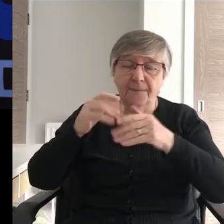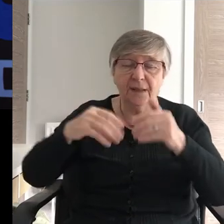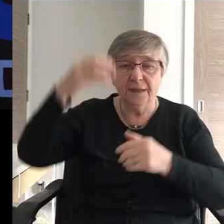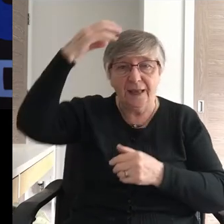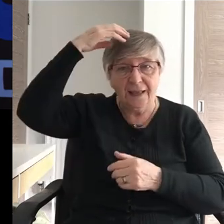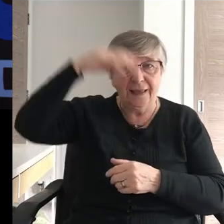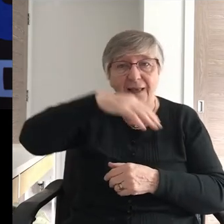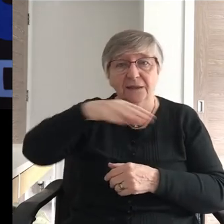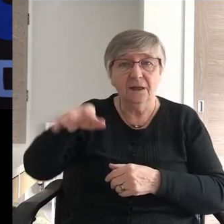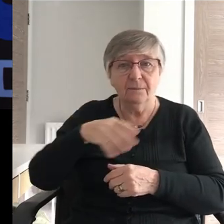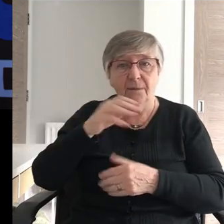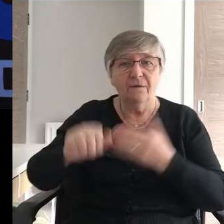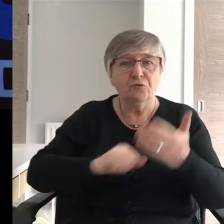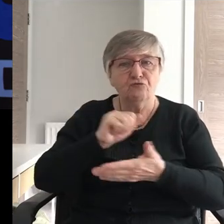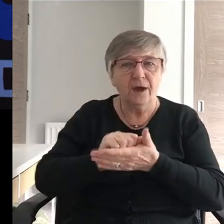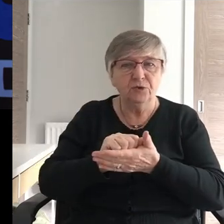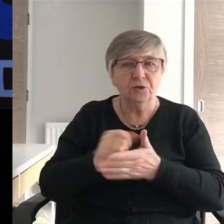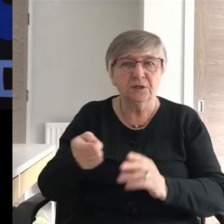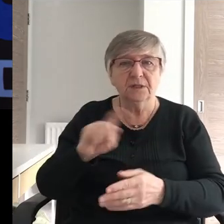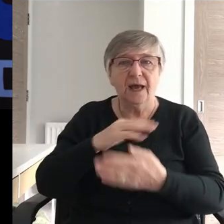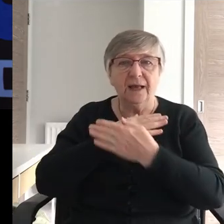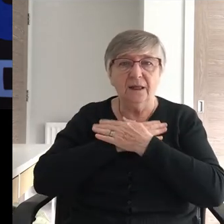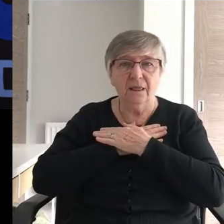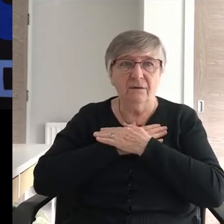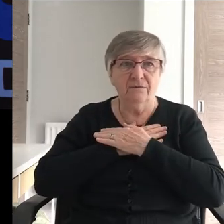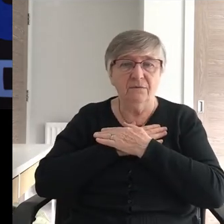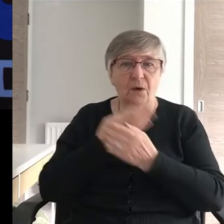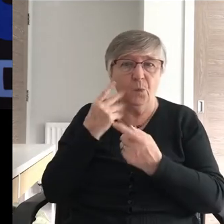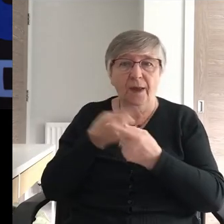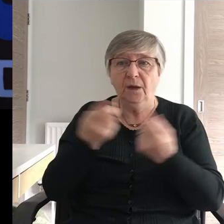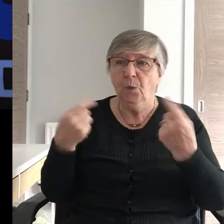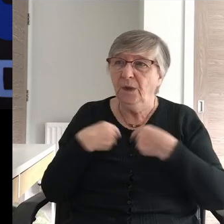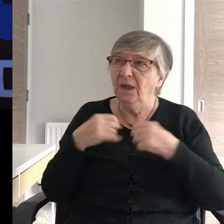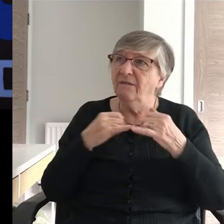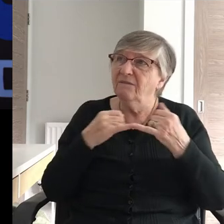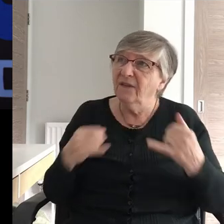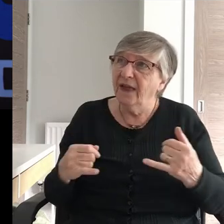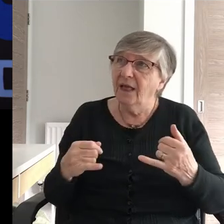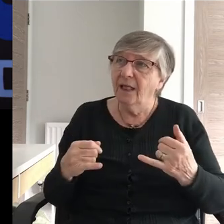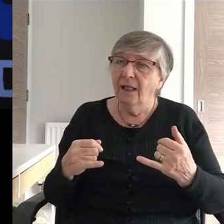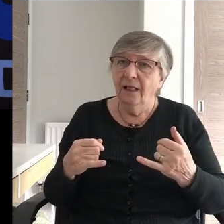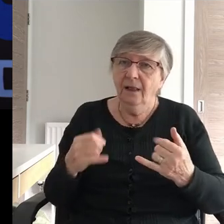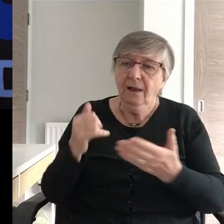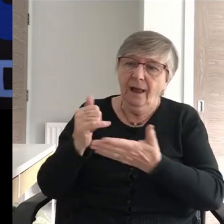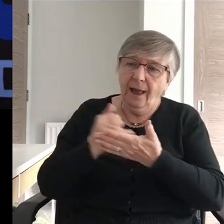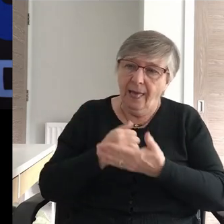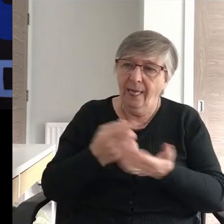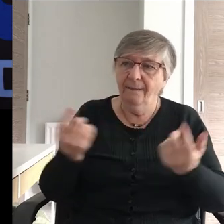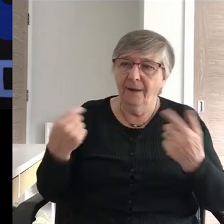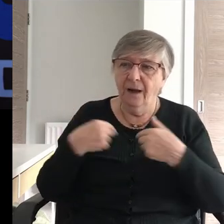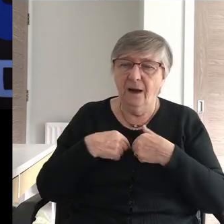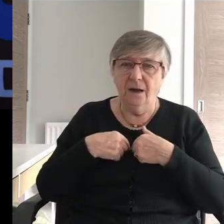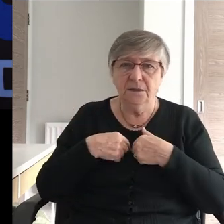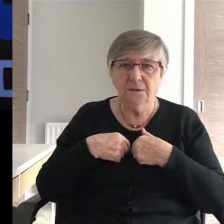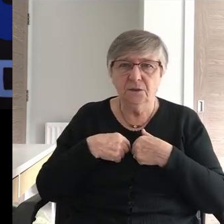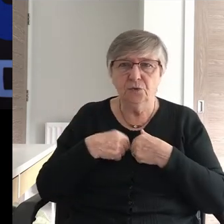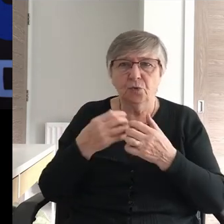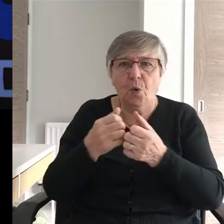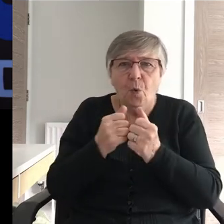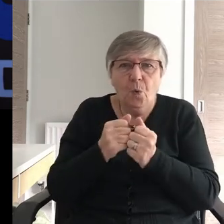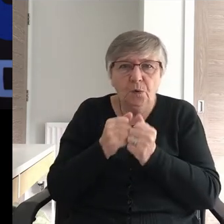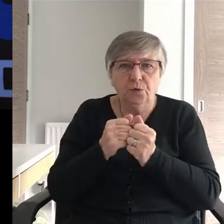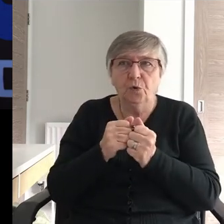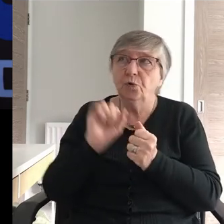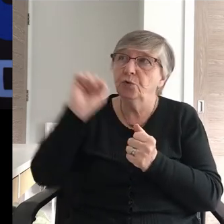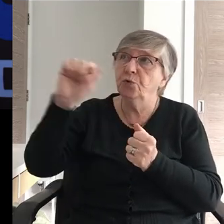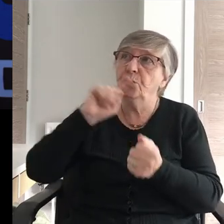love. When we fall short of all you expect of us, help us to hold on